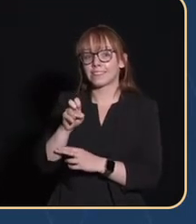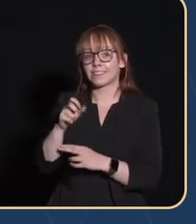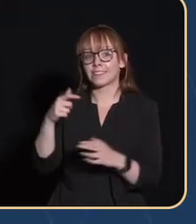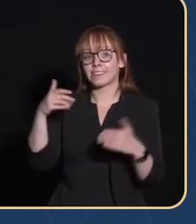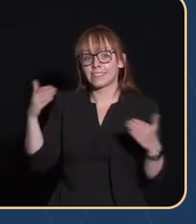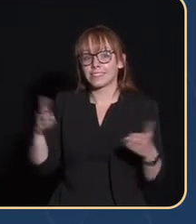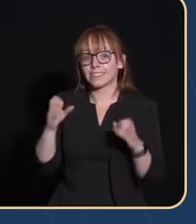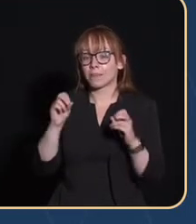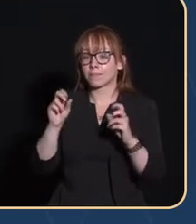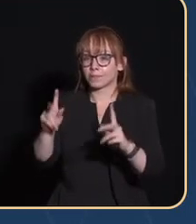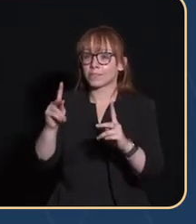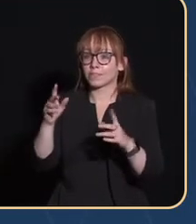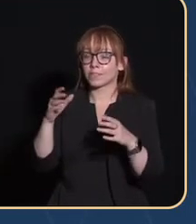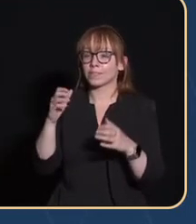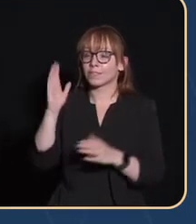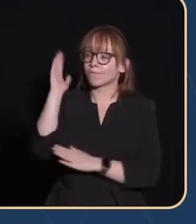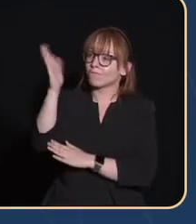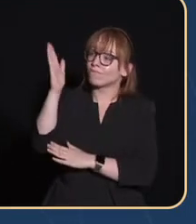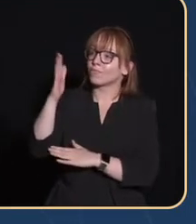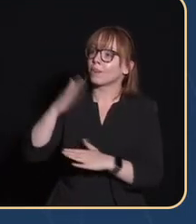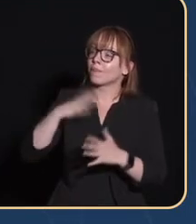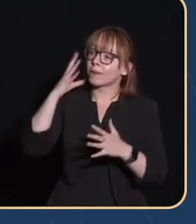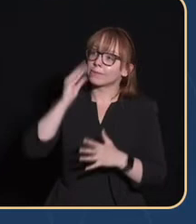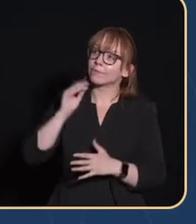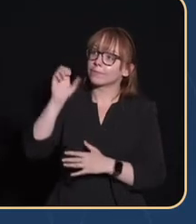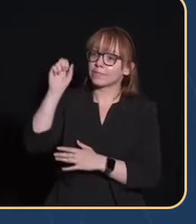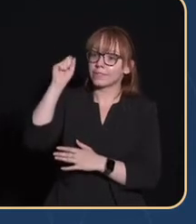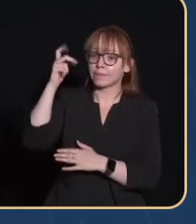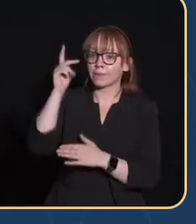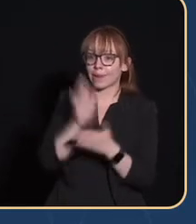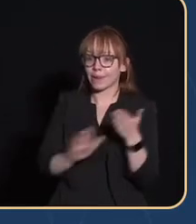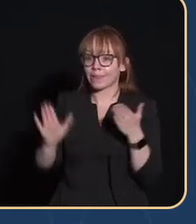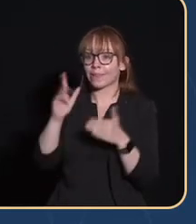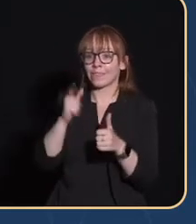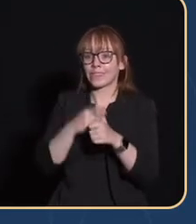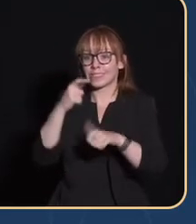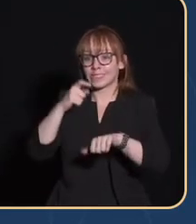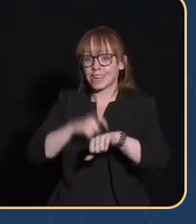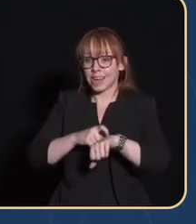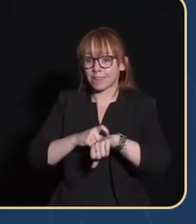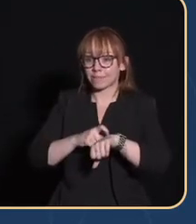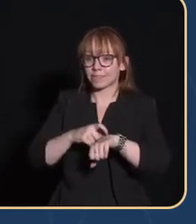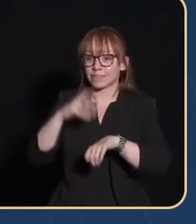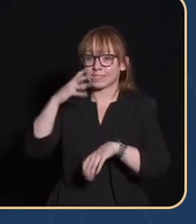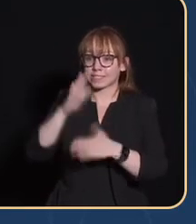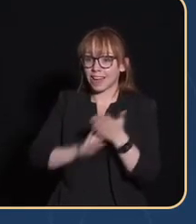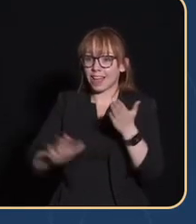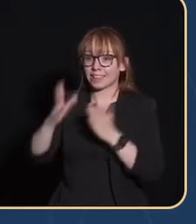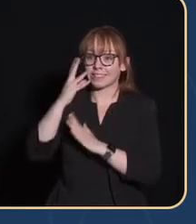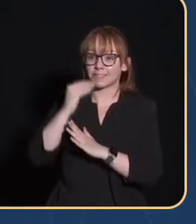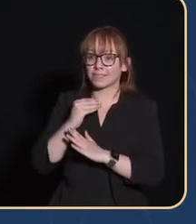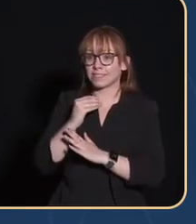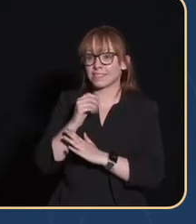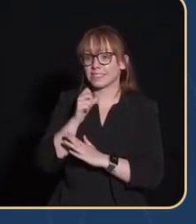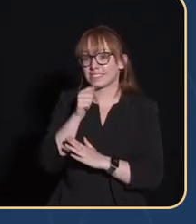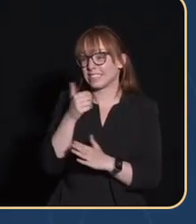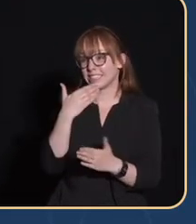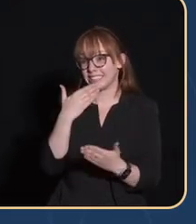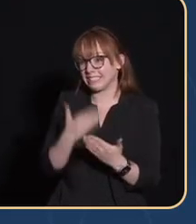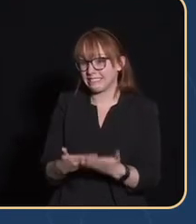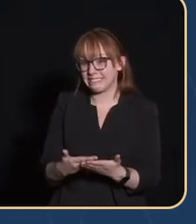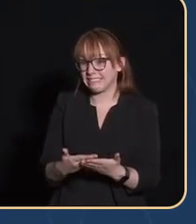to speak about my experience at St. Paul College. The first time around, my college experience was not so